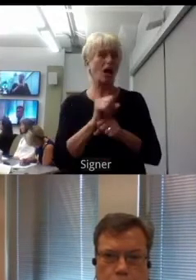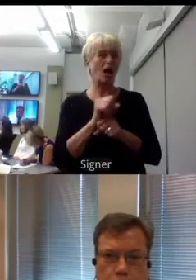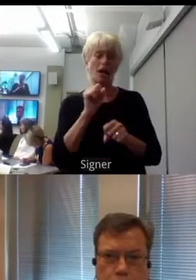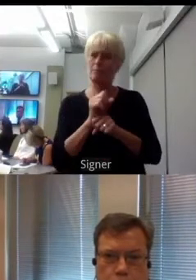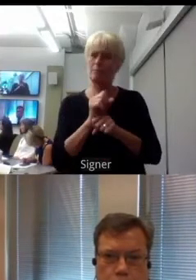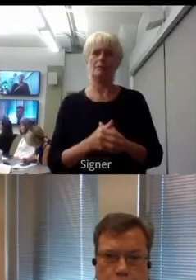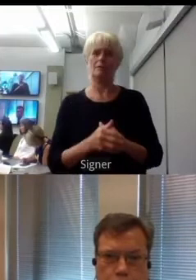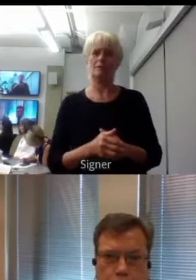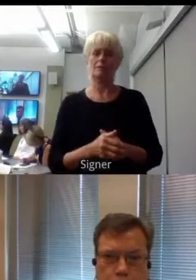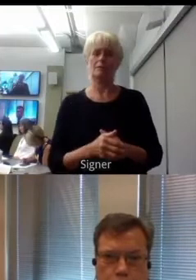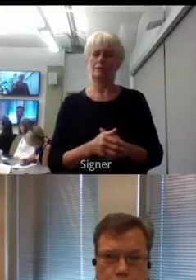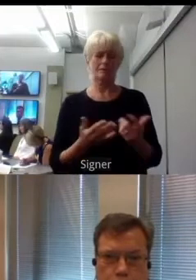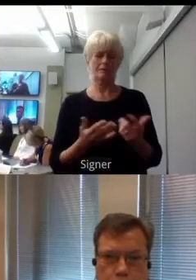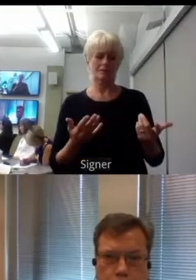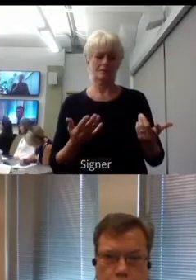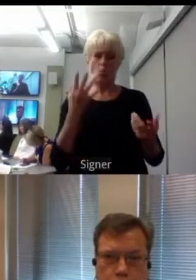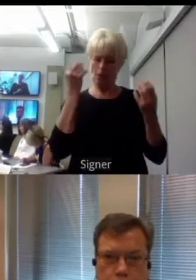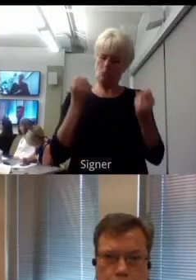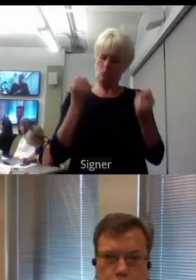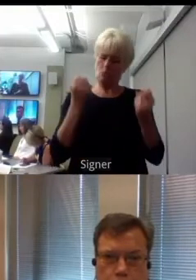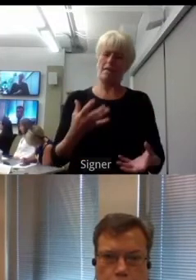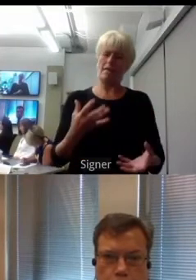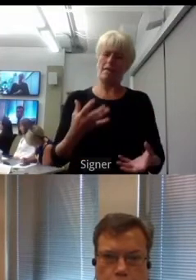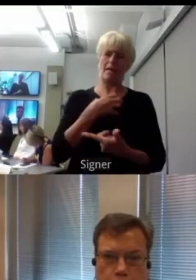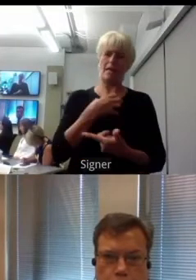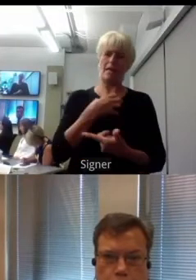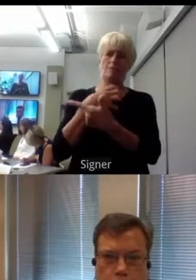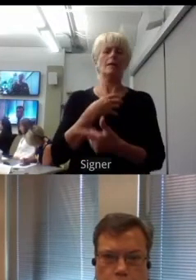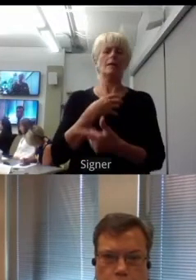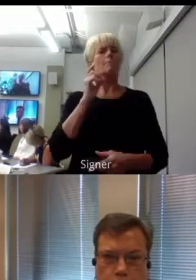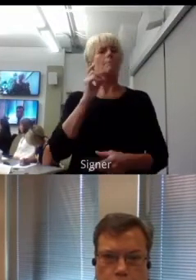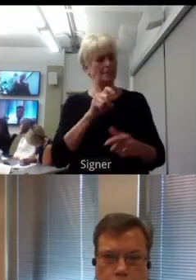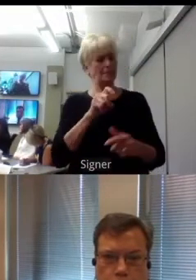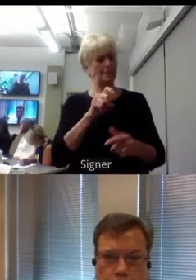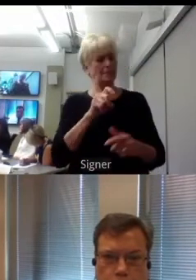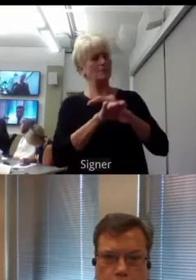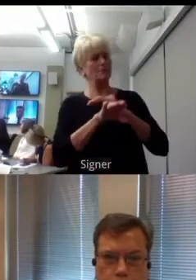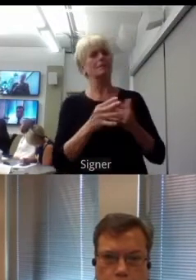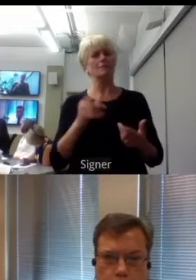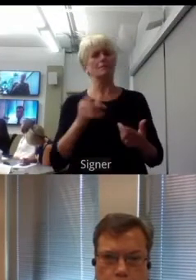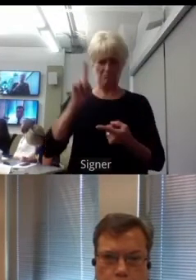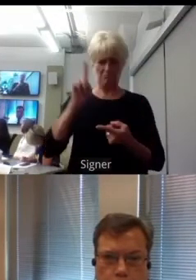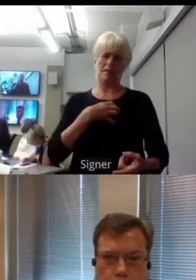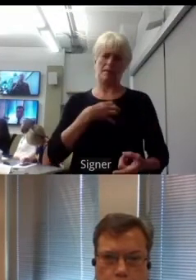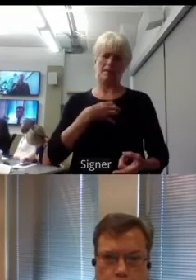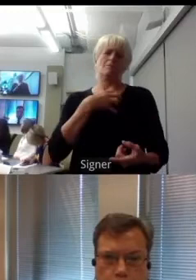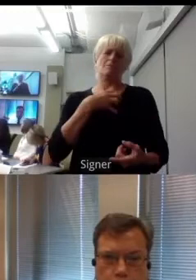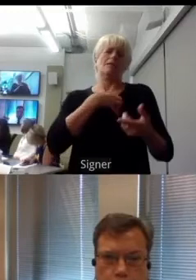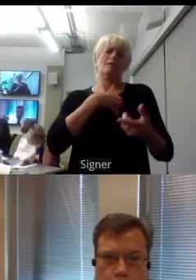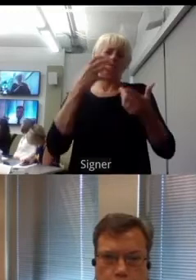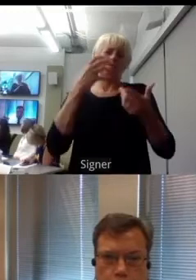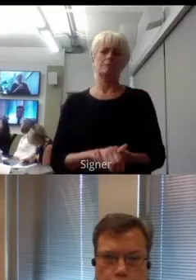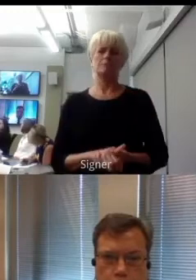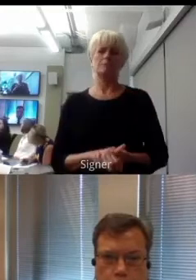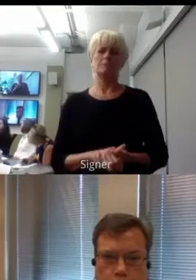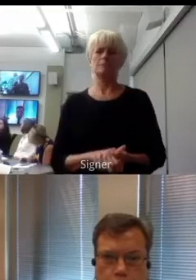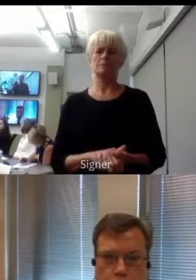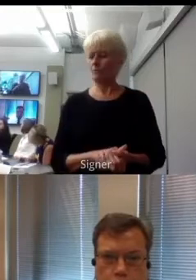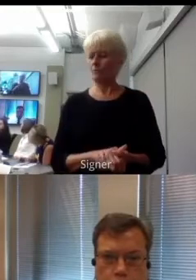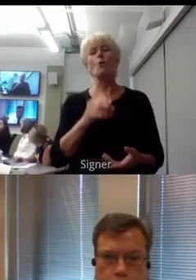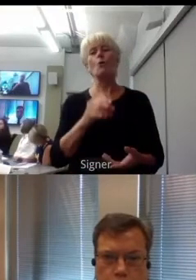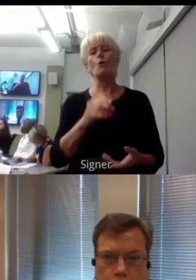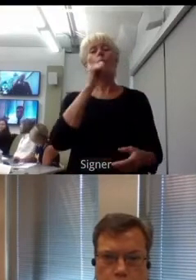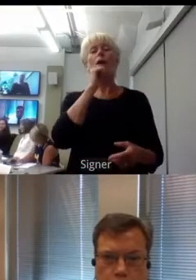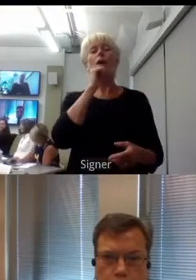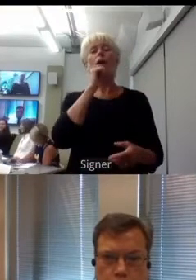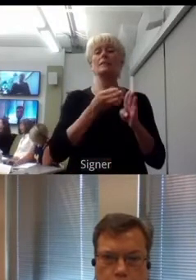are accessible. And one of the arguments that we used with the private sector, and we also took the approach of bringing the private sector and